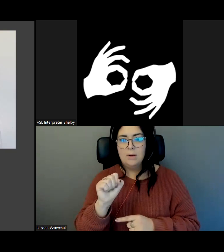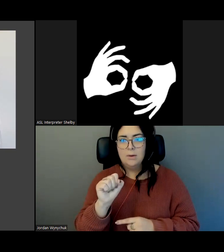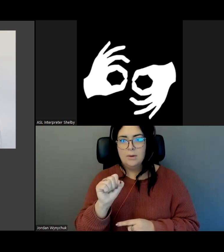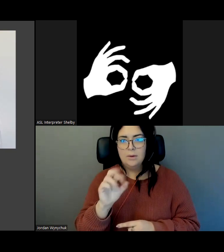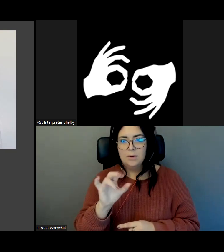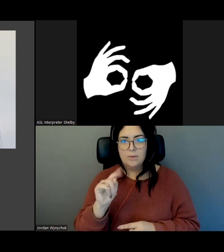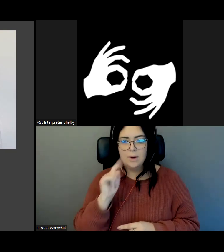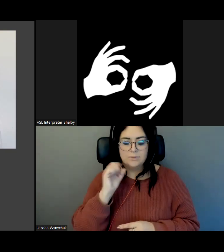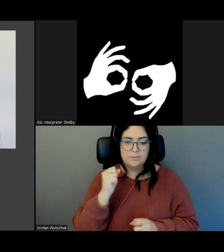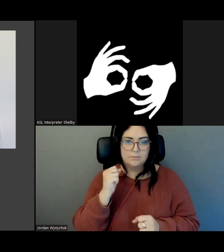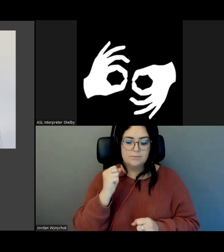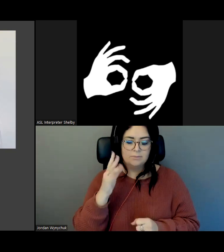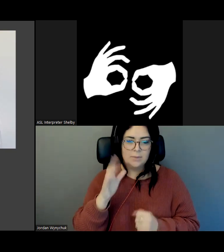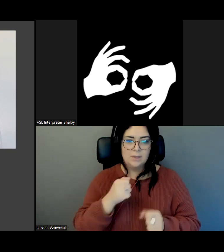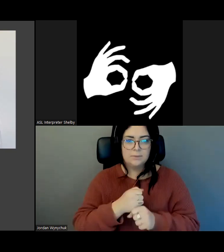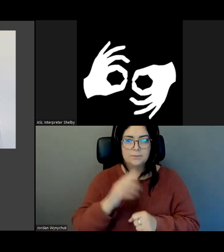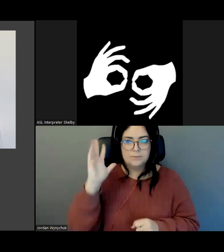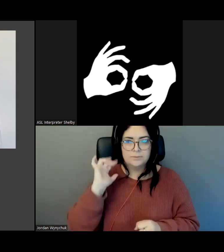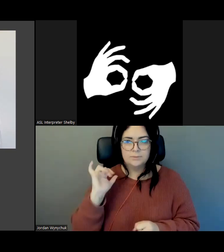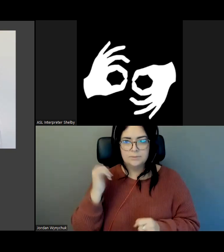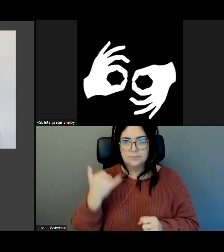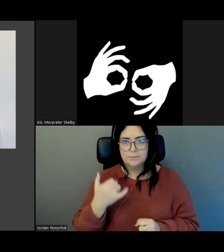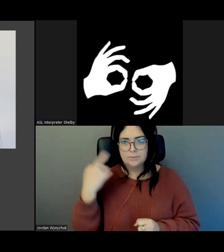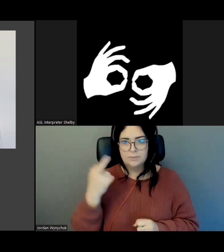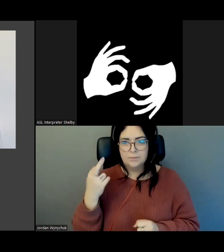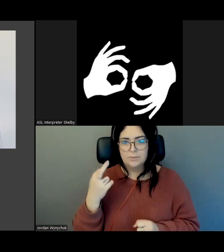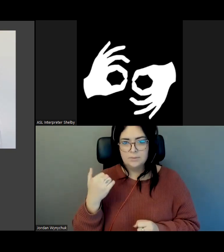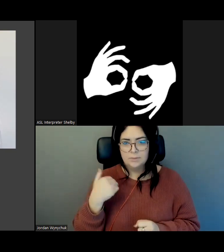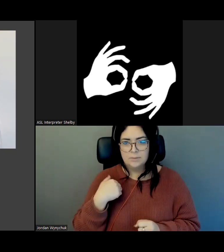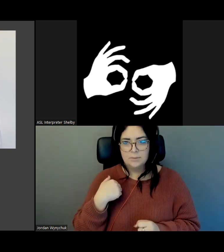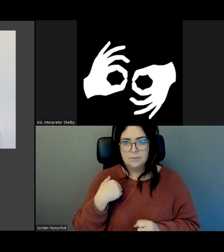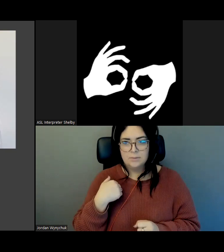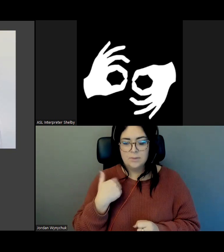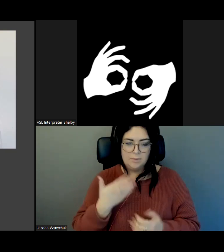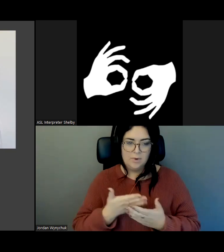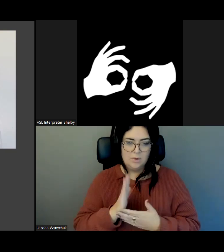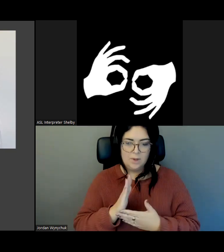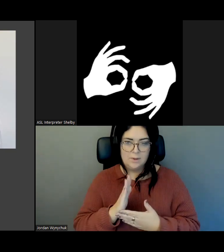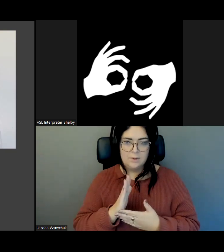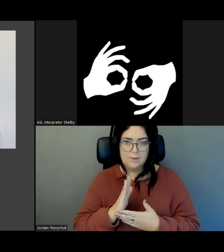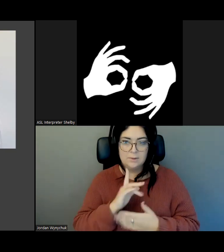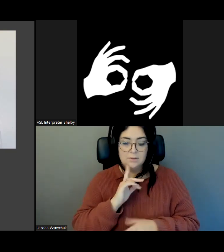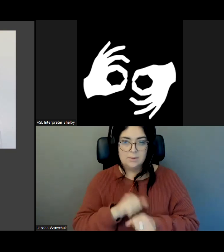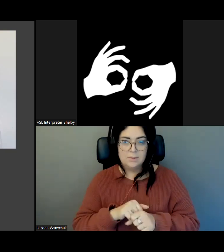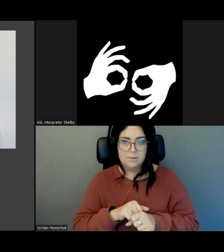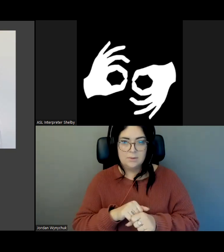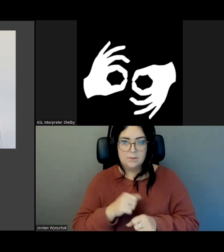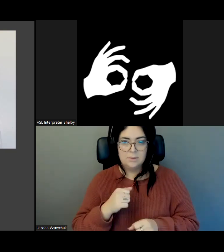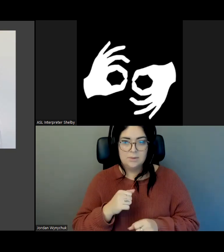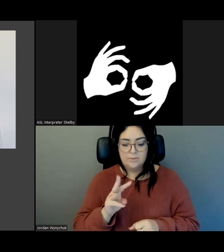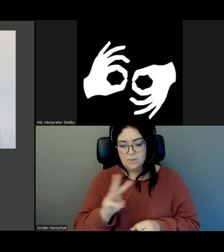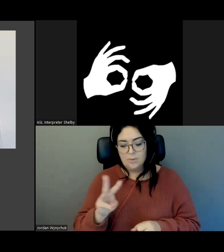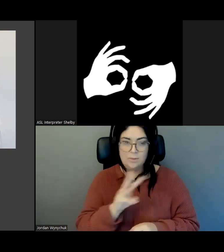a big reason why we have a lot of our rights in the